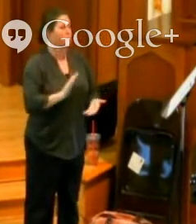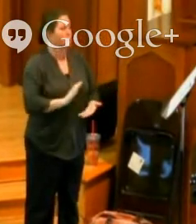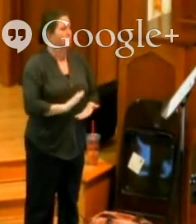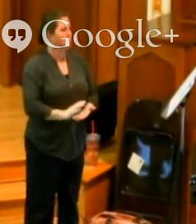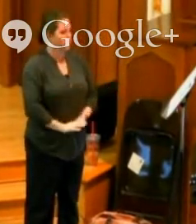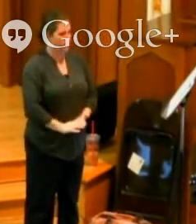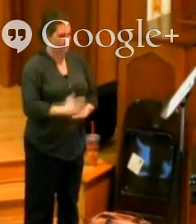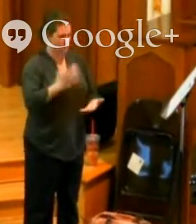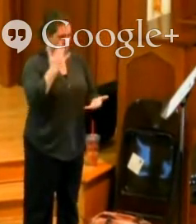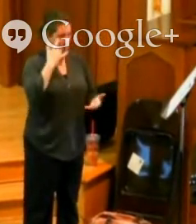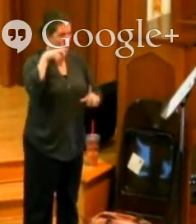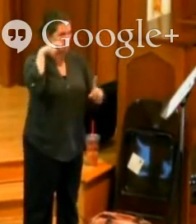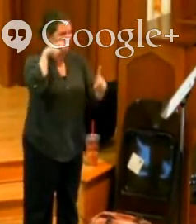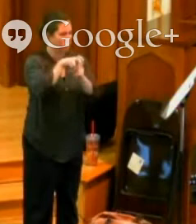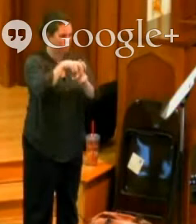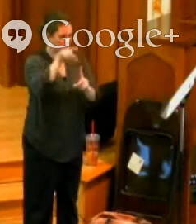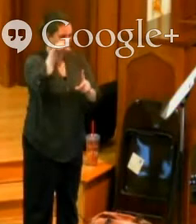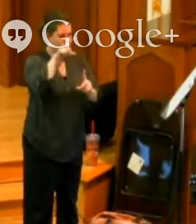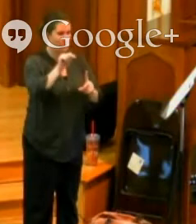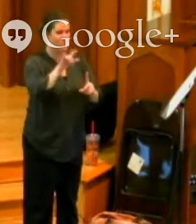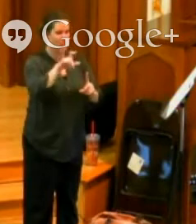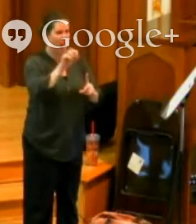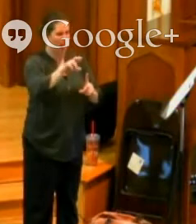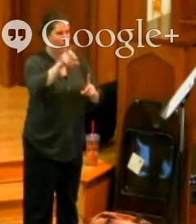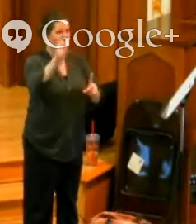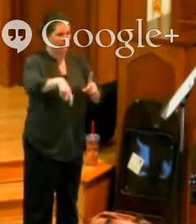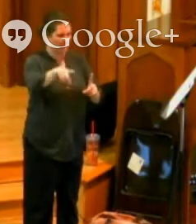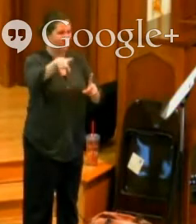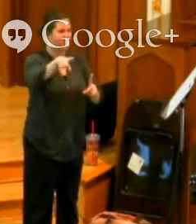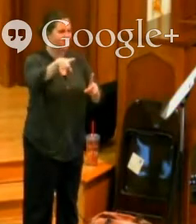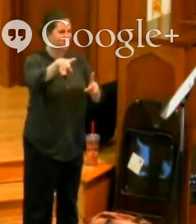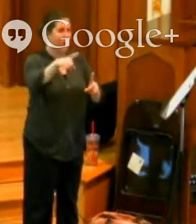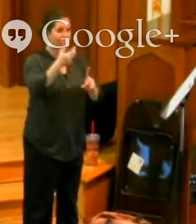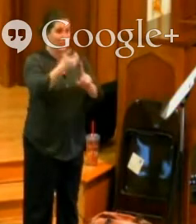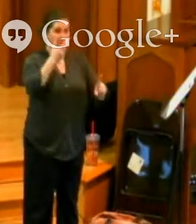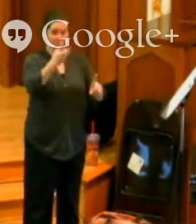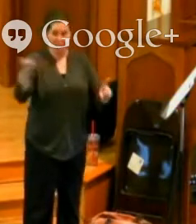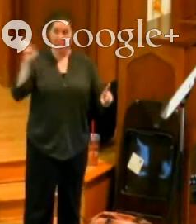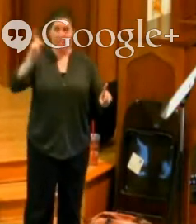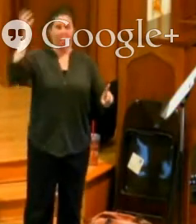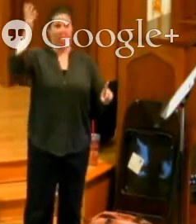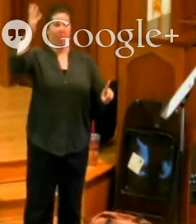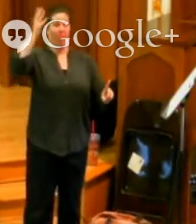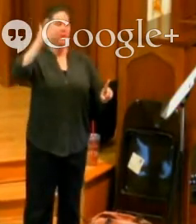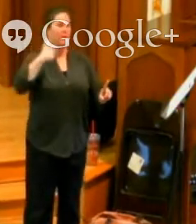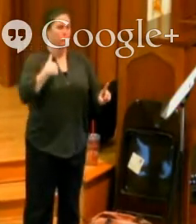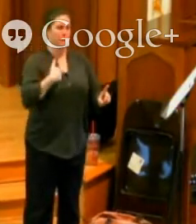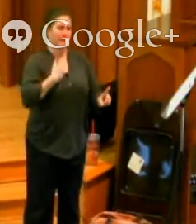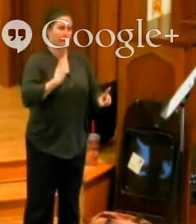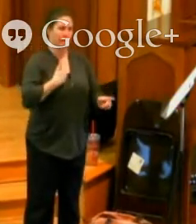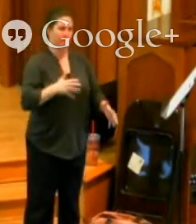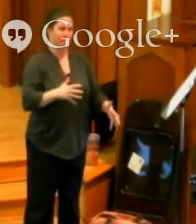this. You know? It's a good thing to do before coming up here. I was doing it a little bit myself.